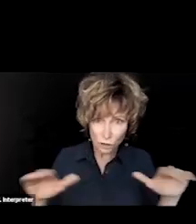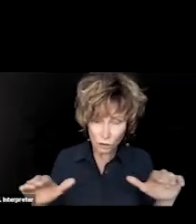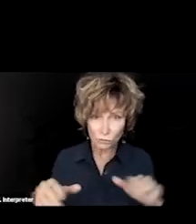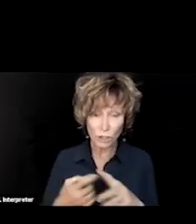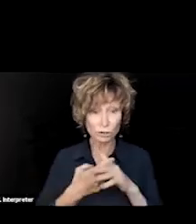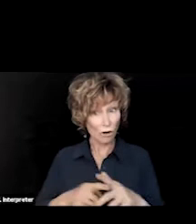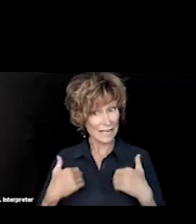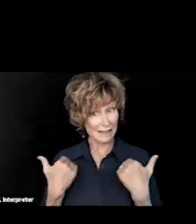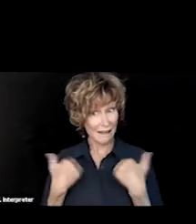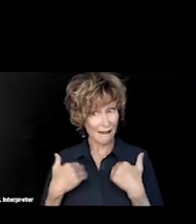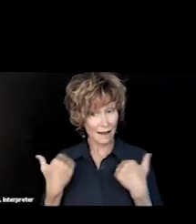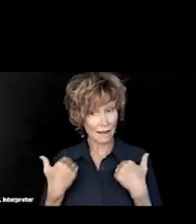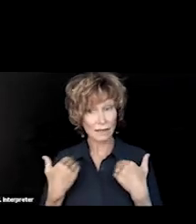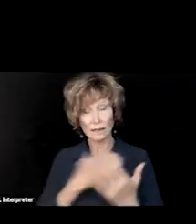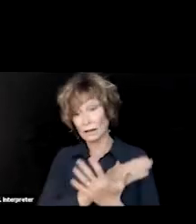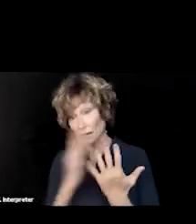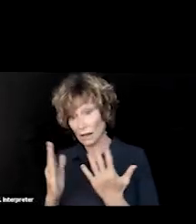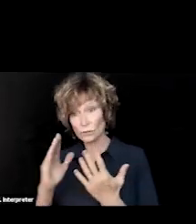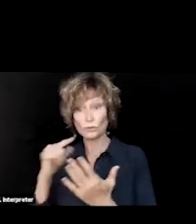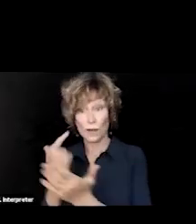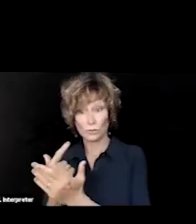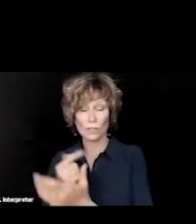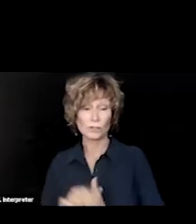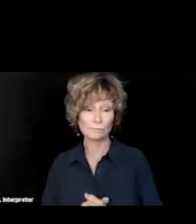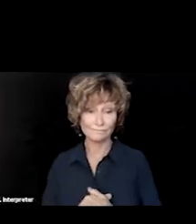starting young, all the way through to graduation.